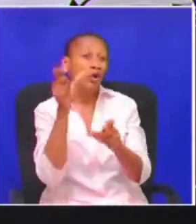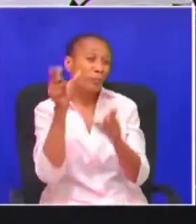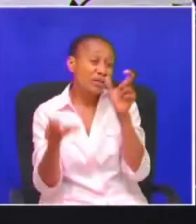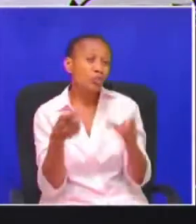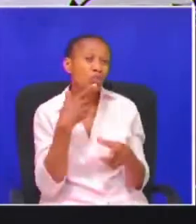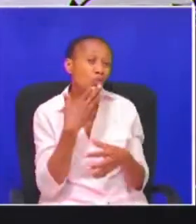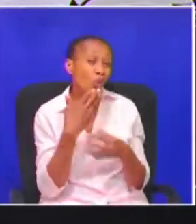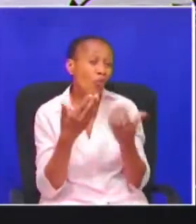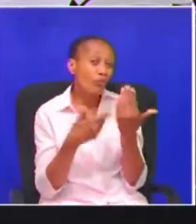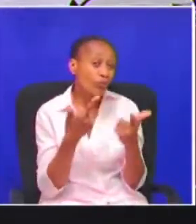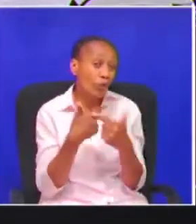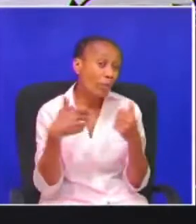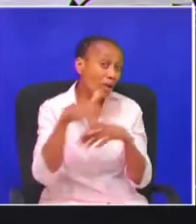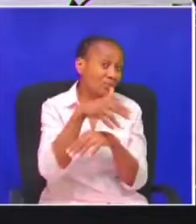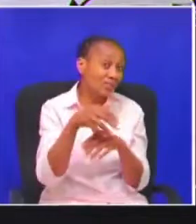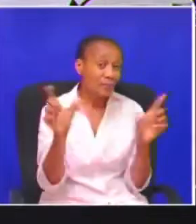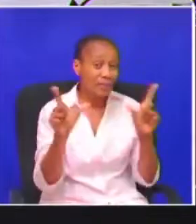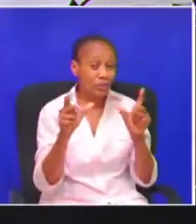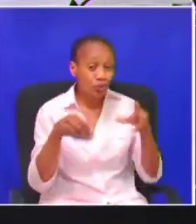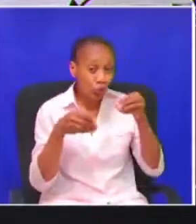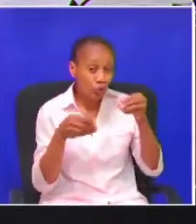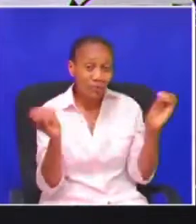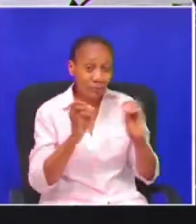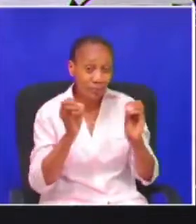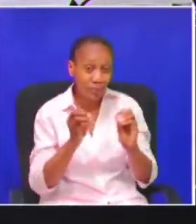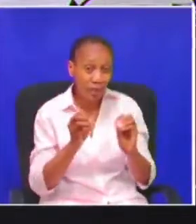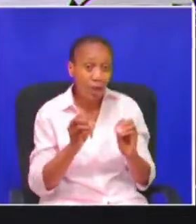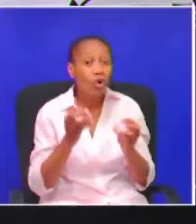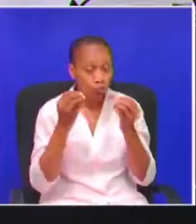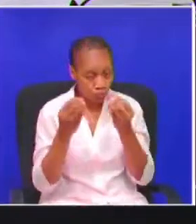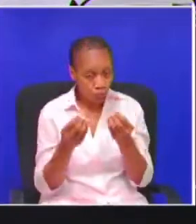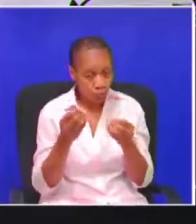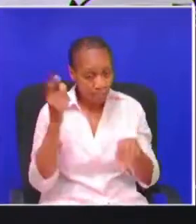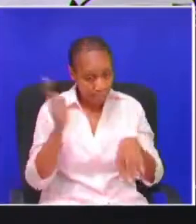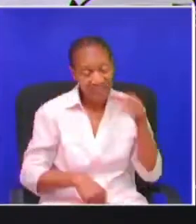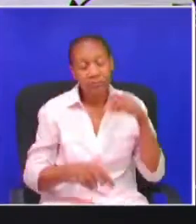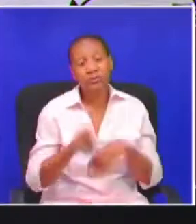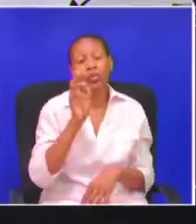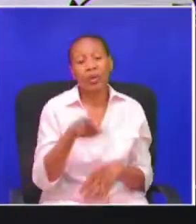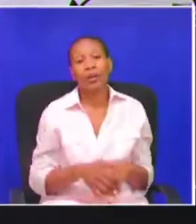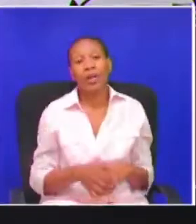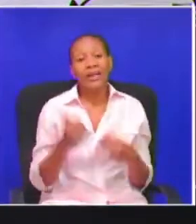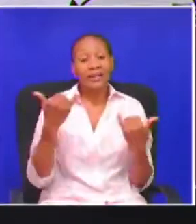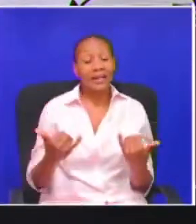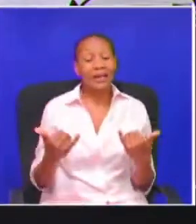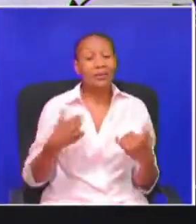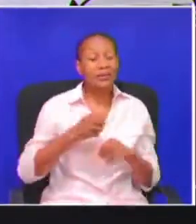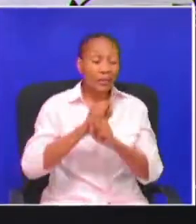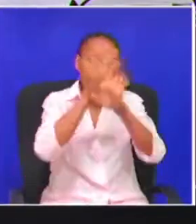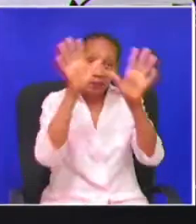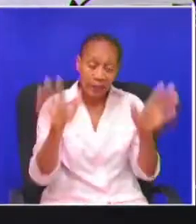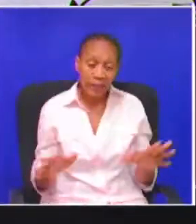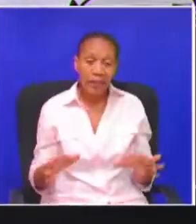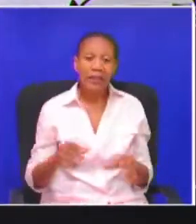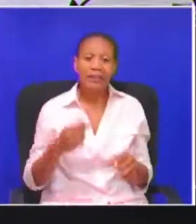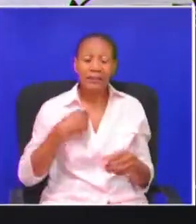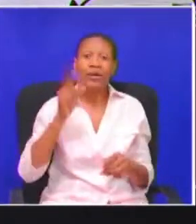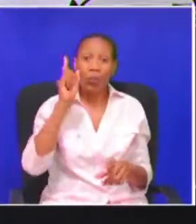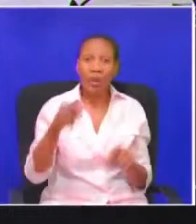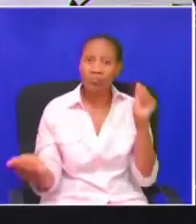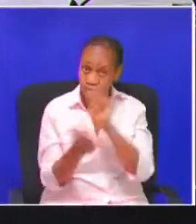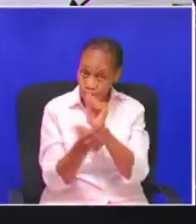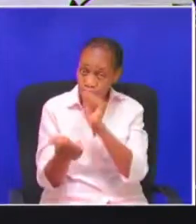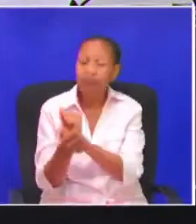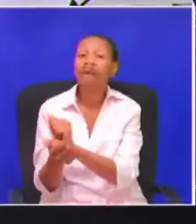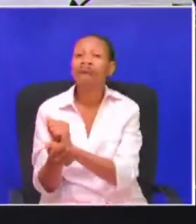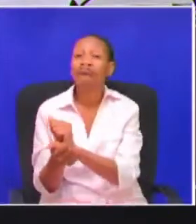migrants will be dealt with. And they now need to know more clearly and firmly that they will be prosecuted,